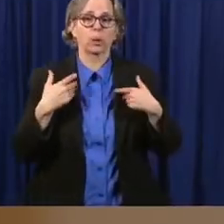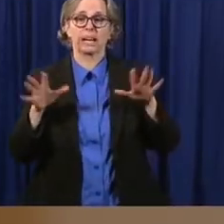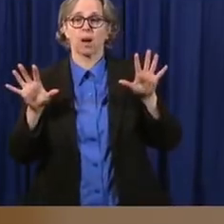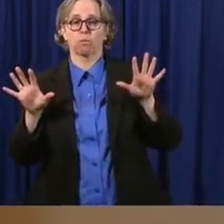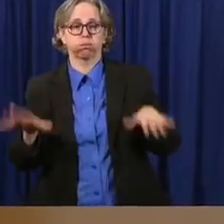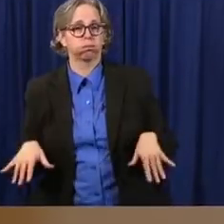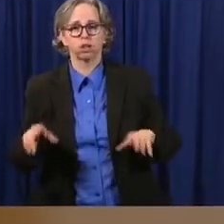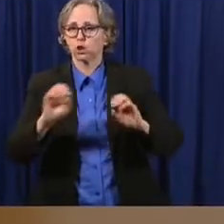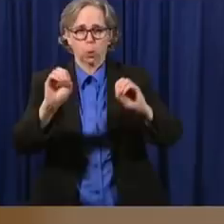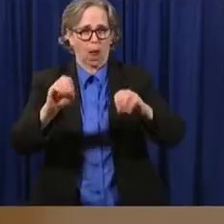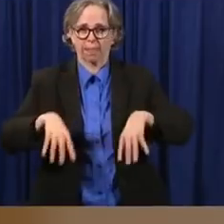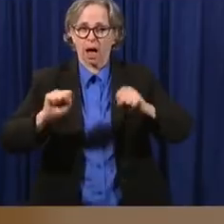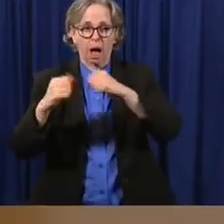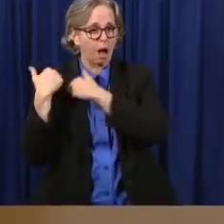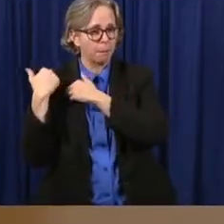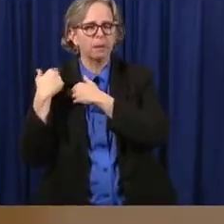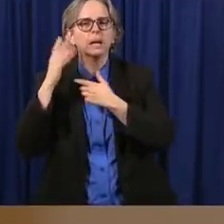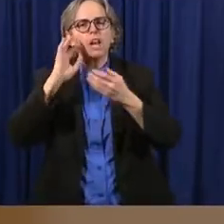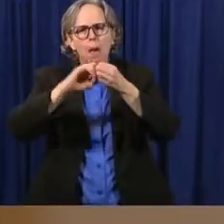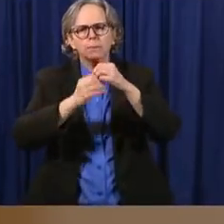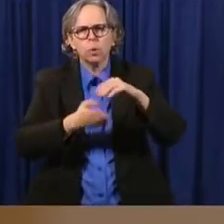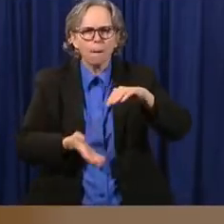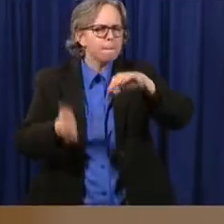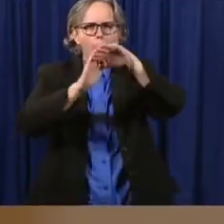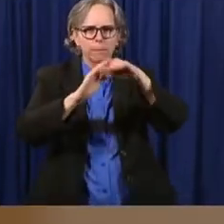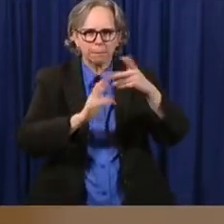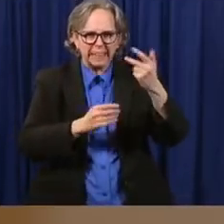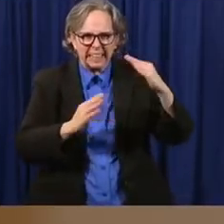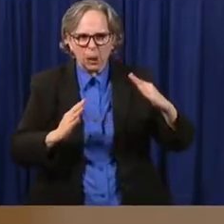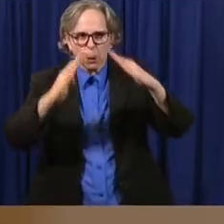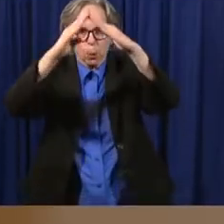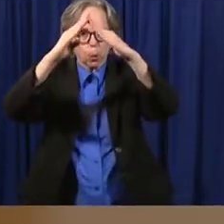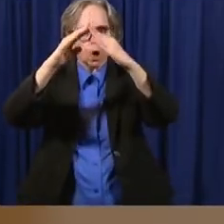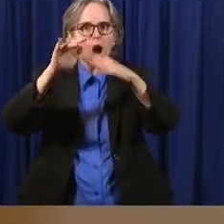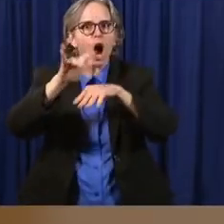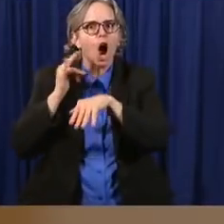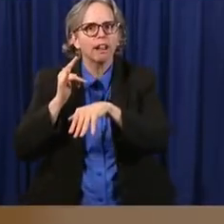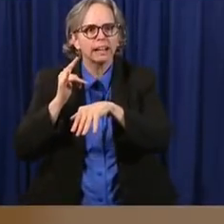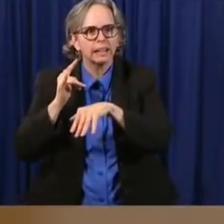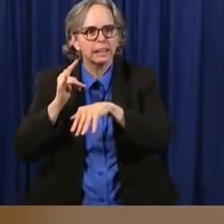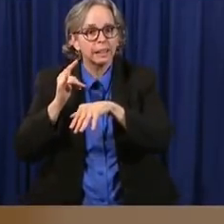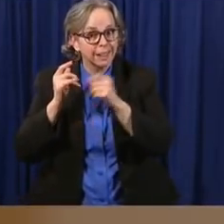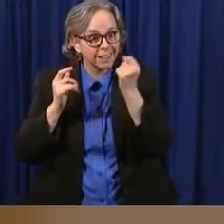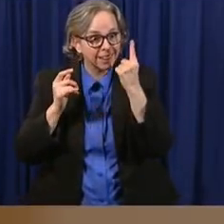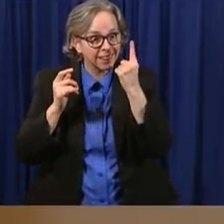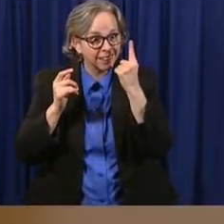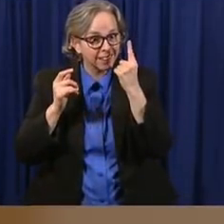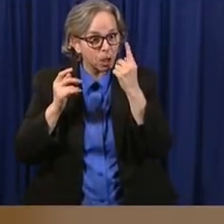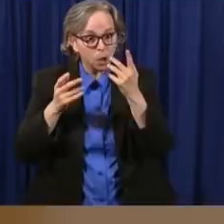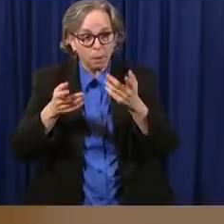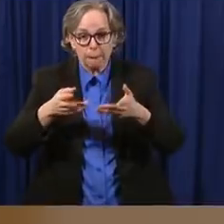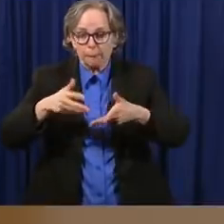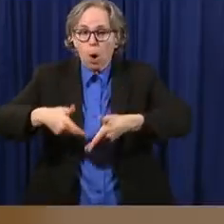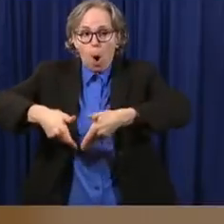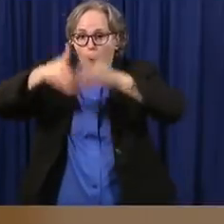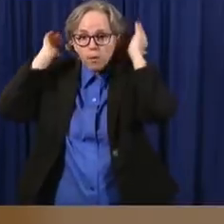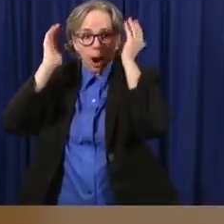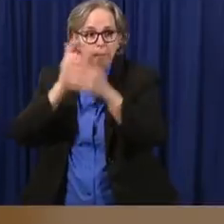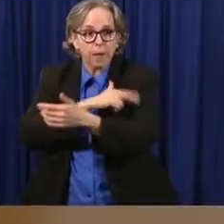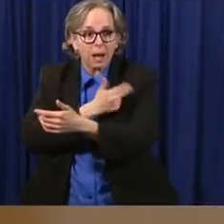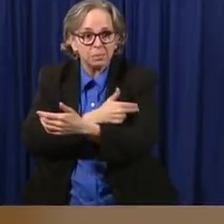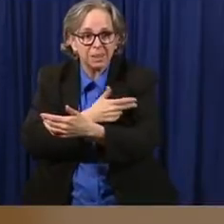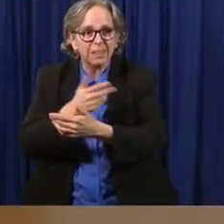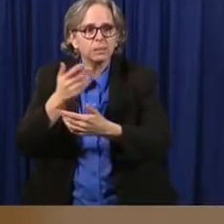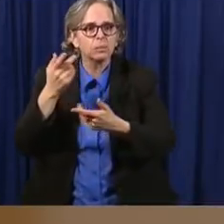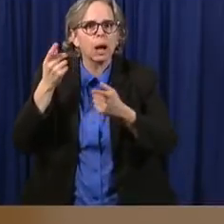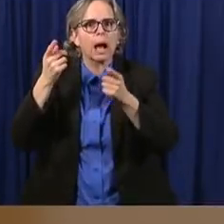I mean, that is the whole point, and that's what would have spiked quickly on our hospitals. It's what we saw happen in Washington originally. We